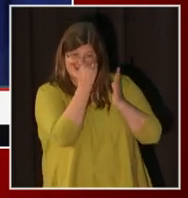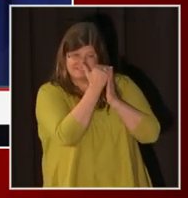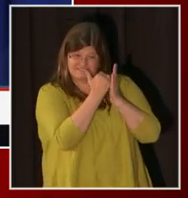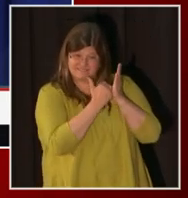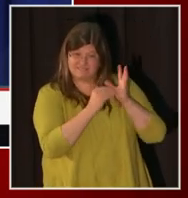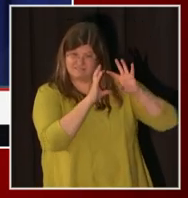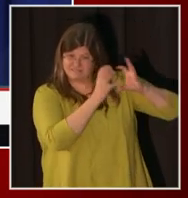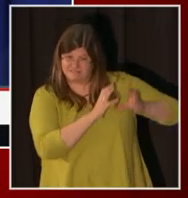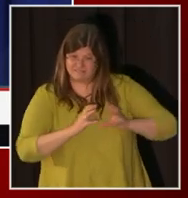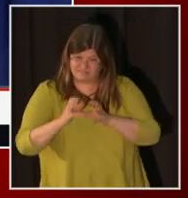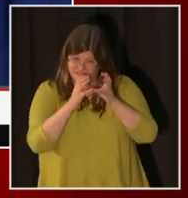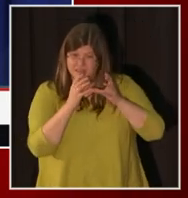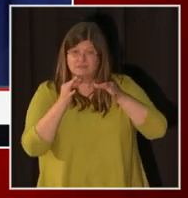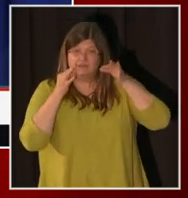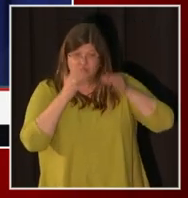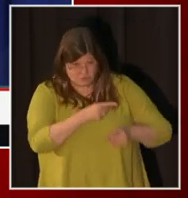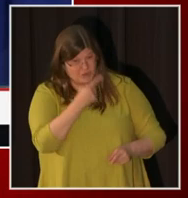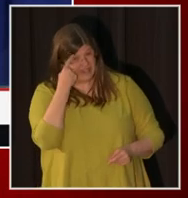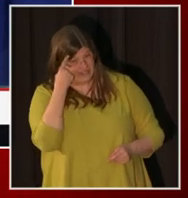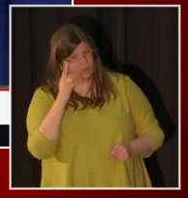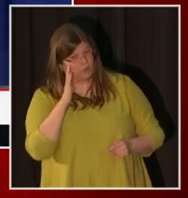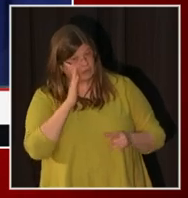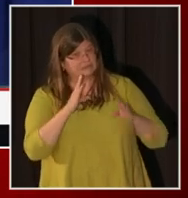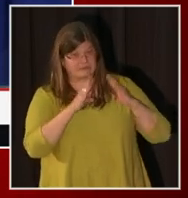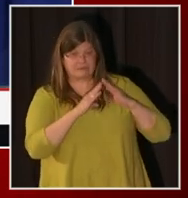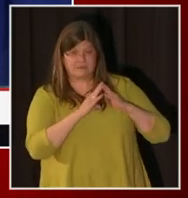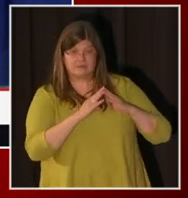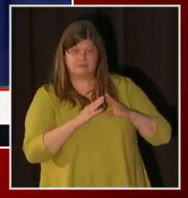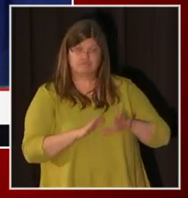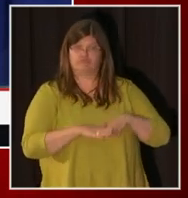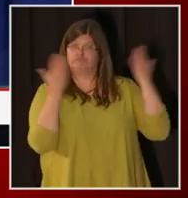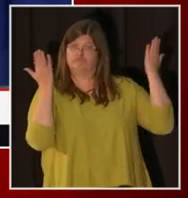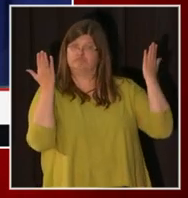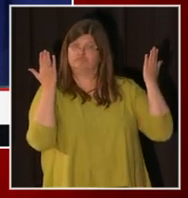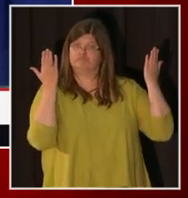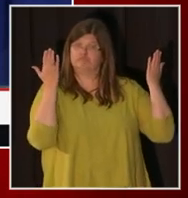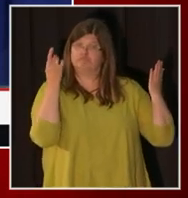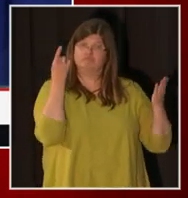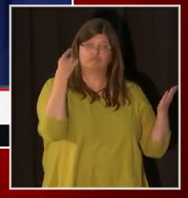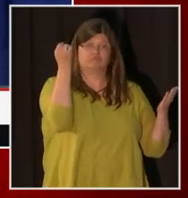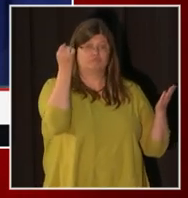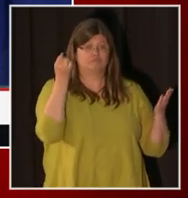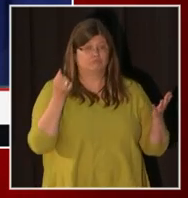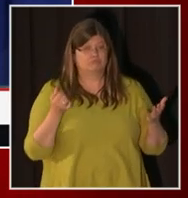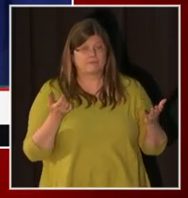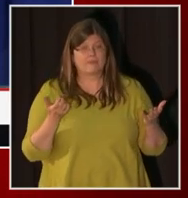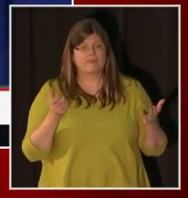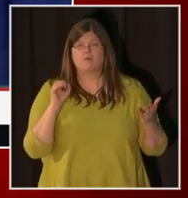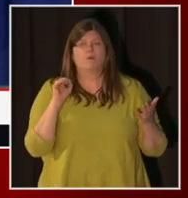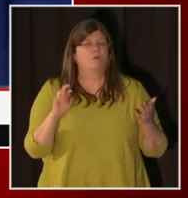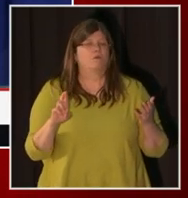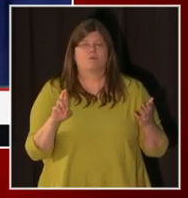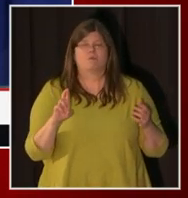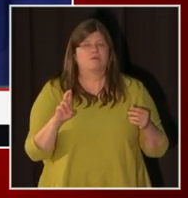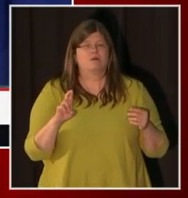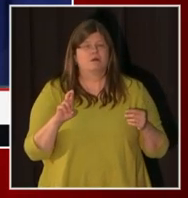but do you think the city is going to sort of reopen like that, or is it going to be like in various?